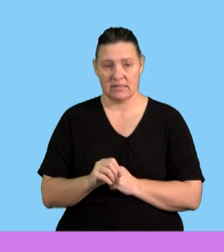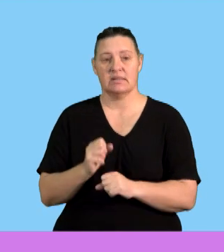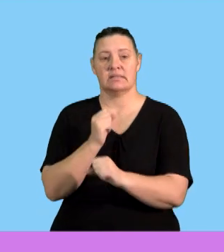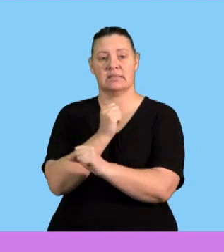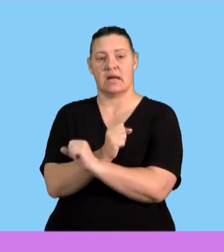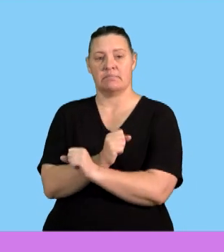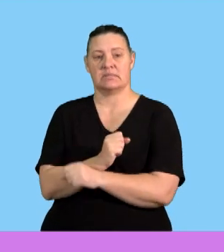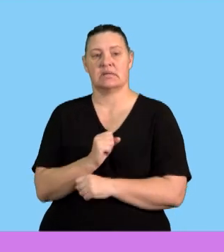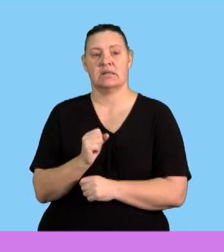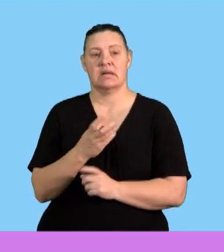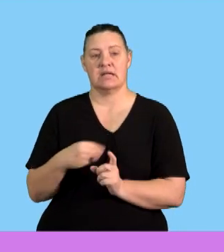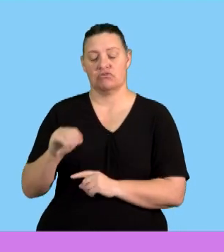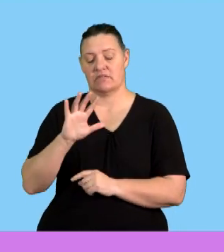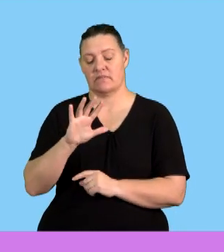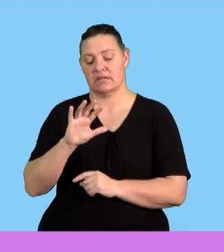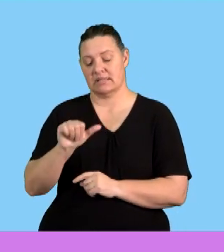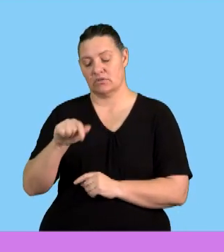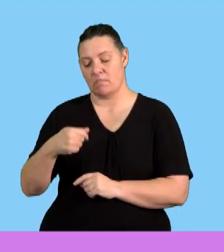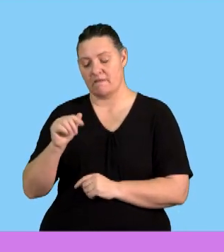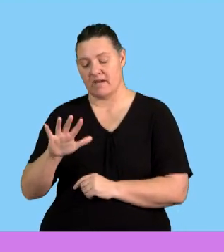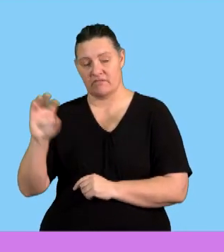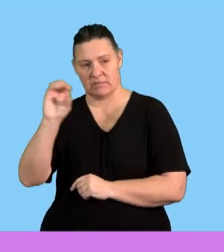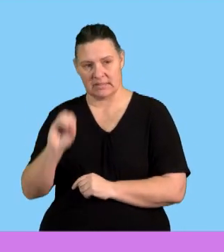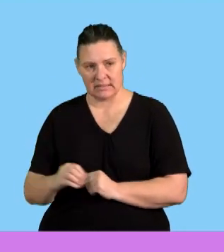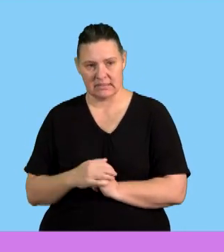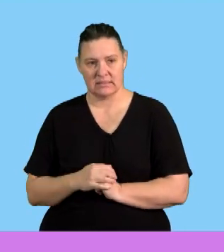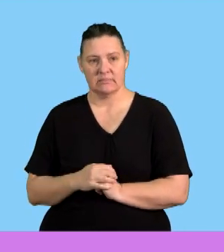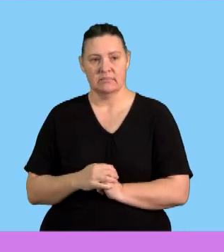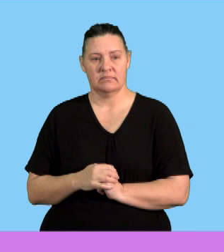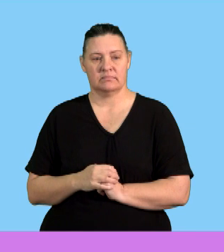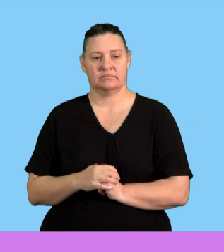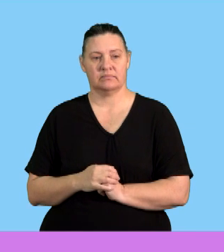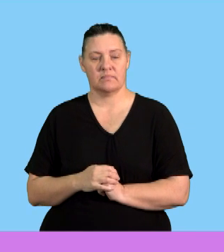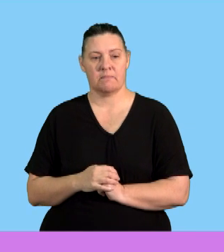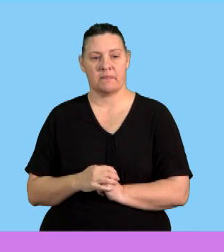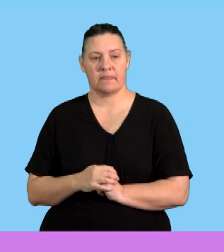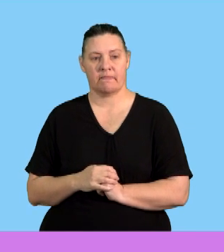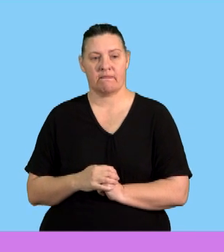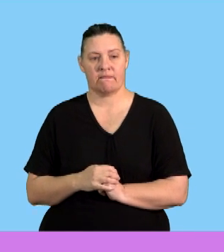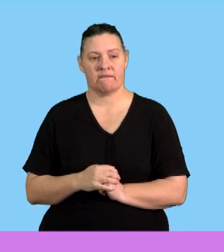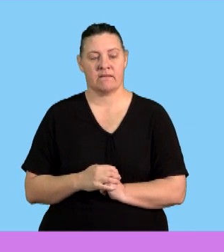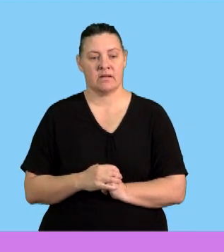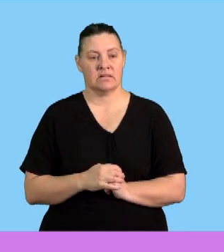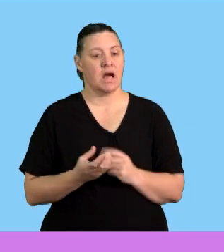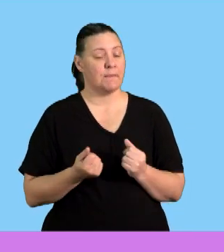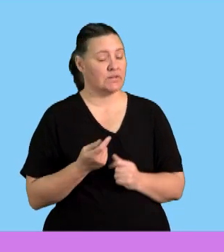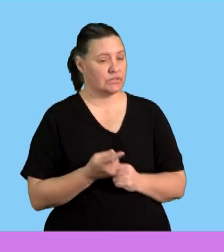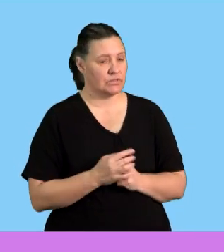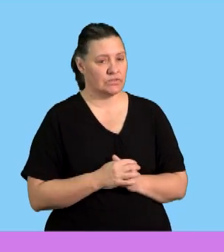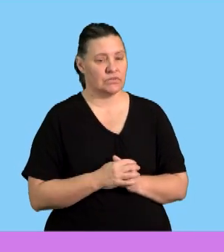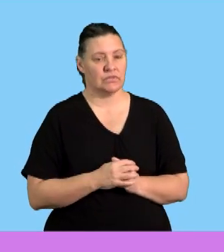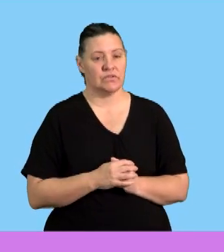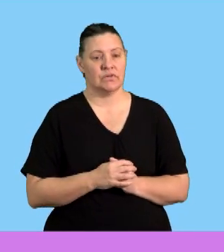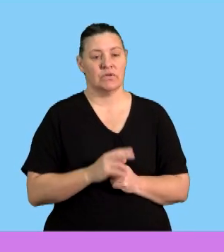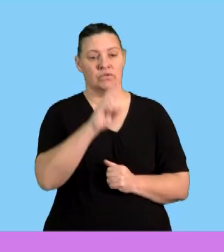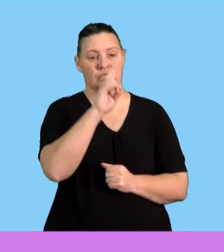31,950 times our interest rate, 6.5%. And that is